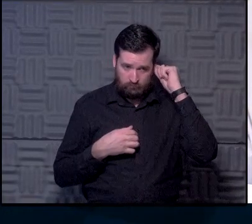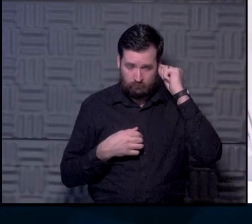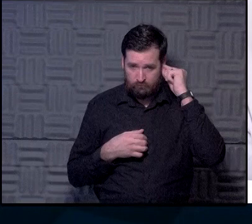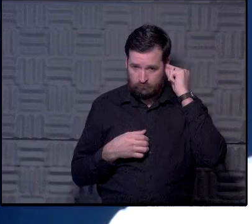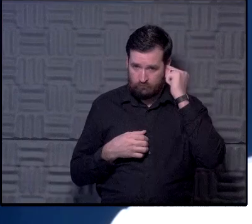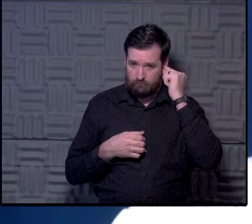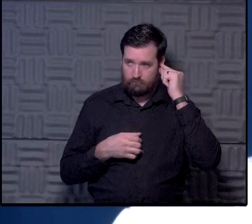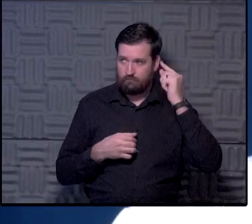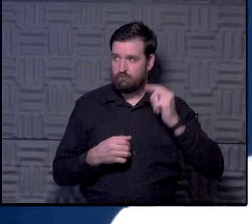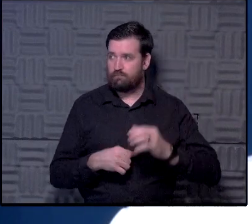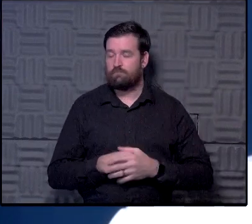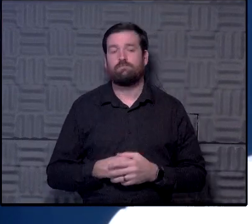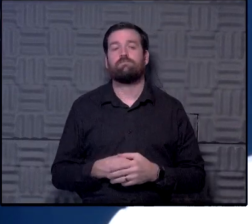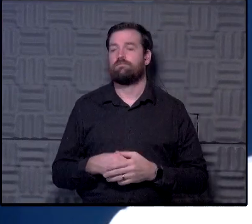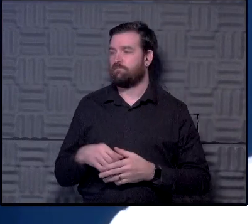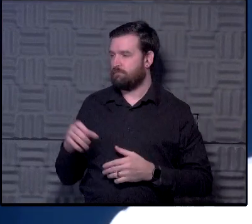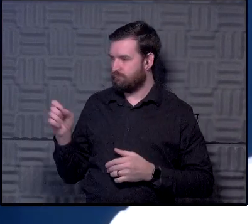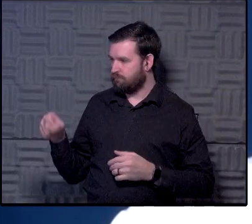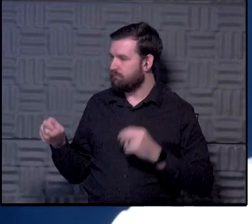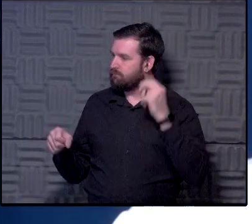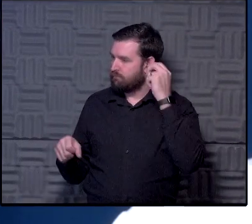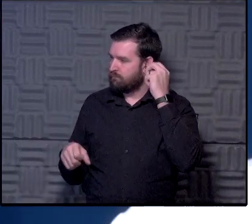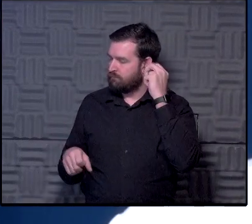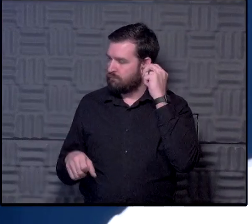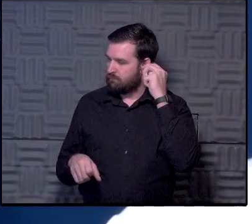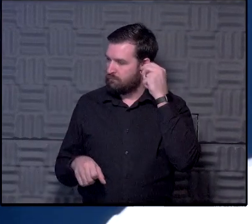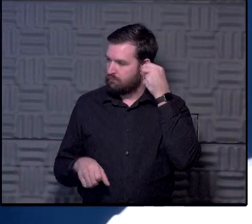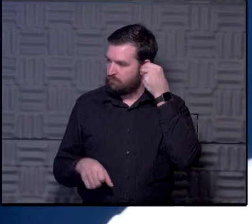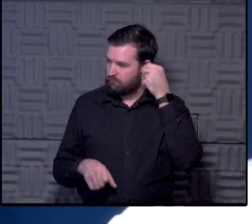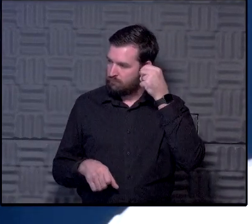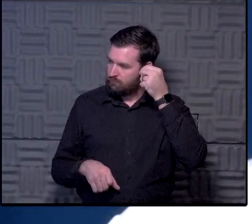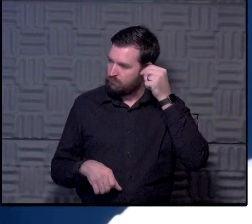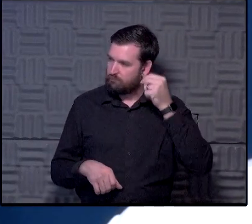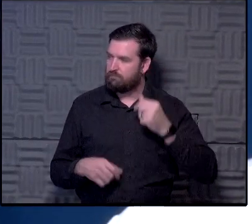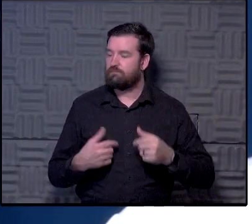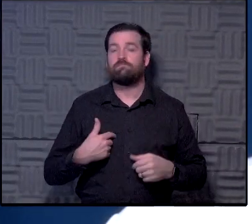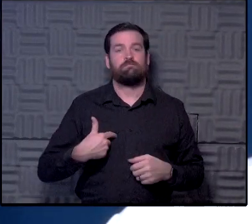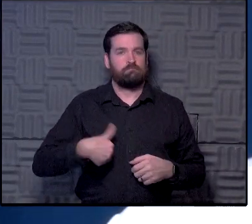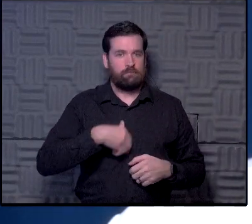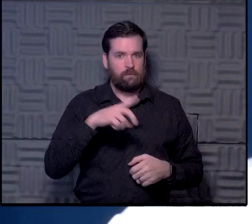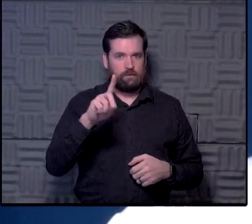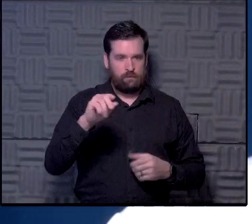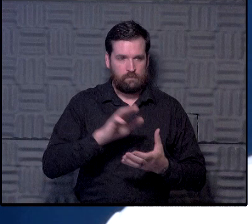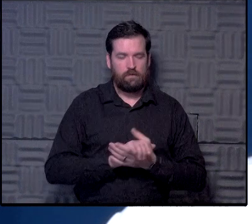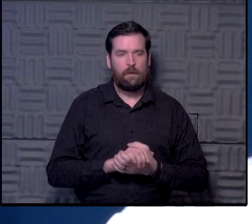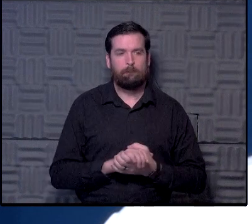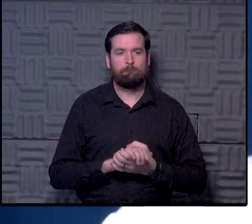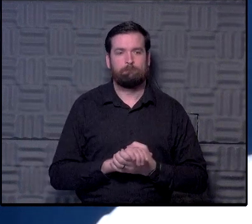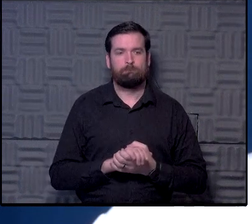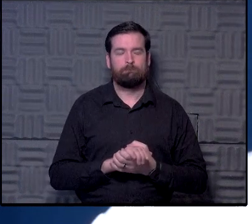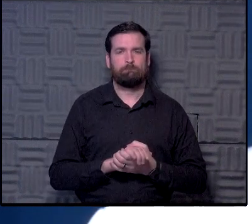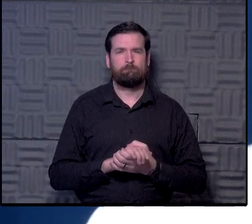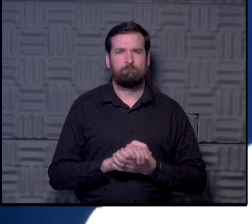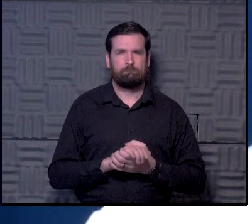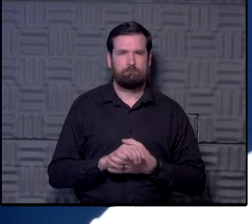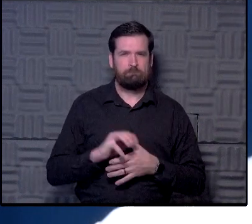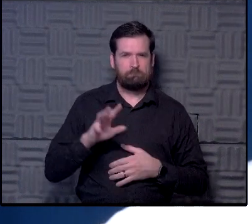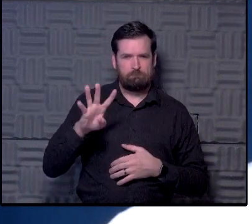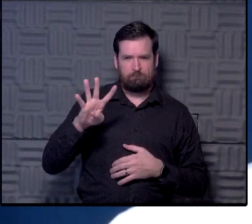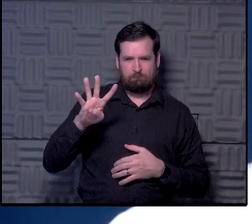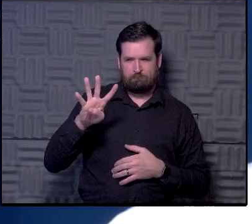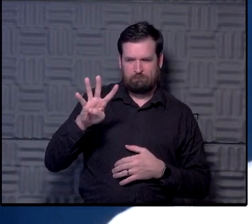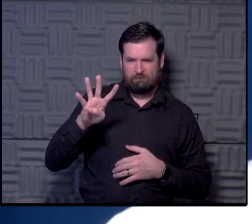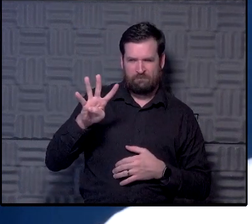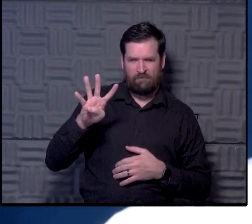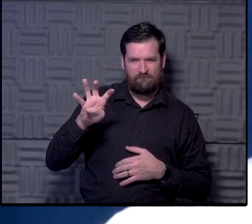So. Yeah, we do, and it's 400 and